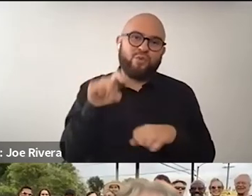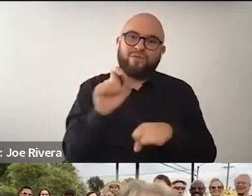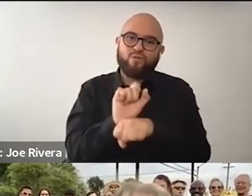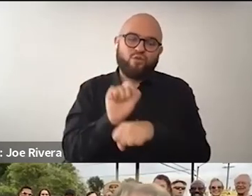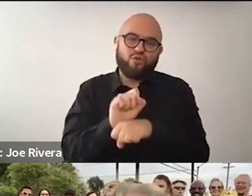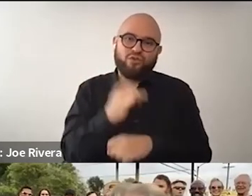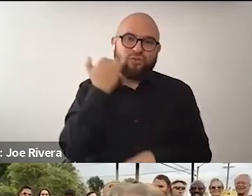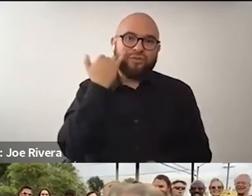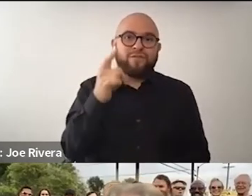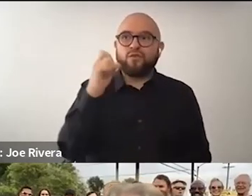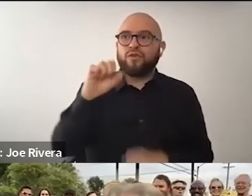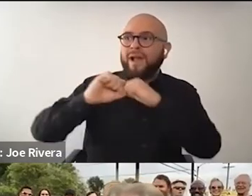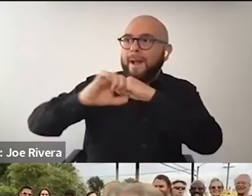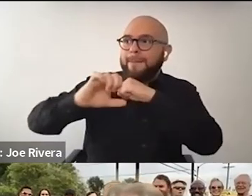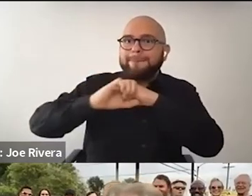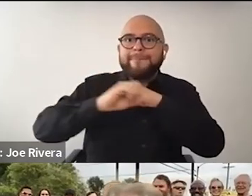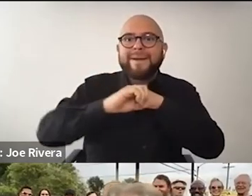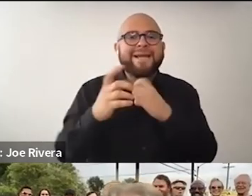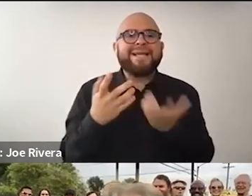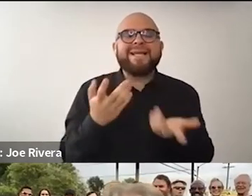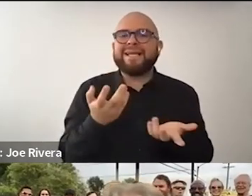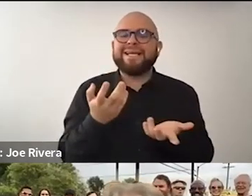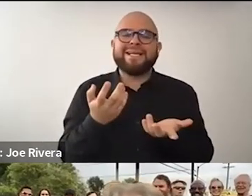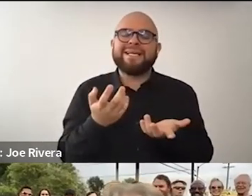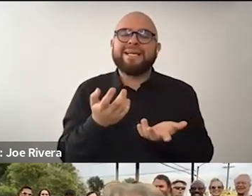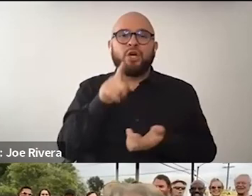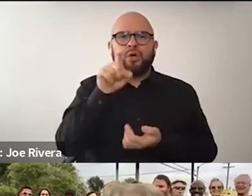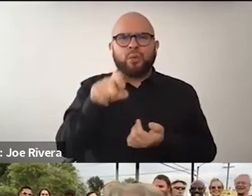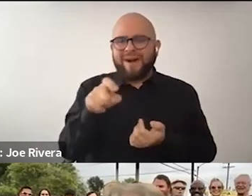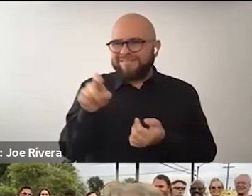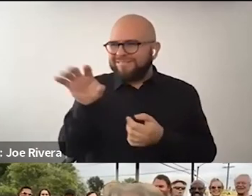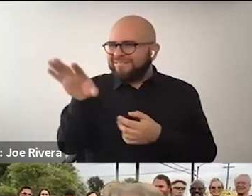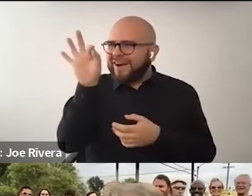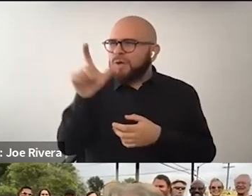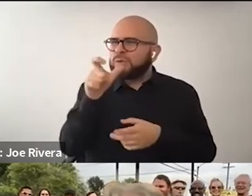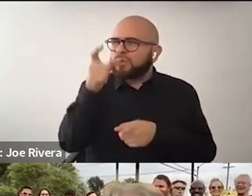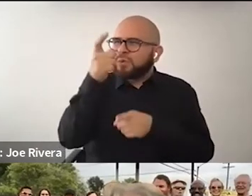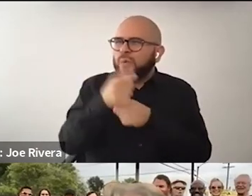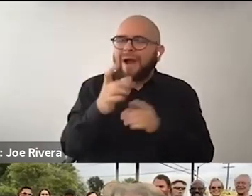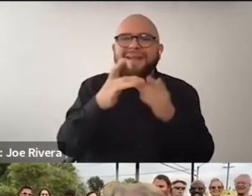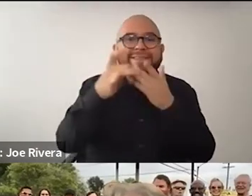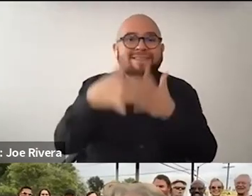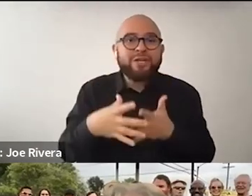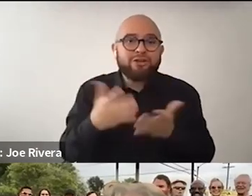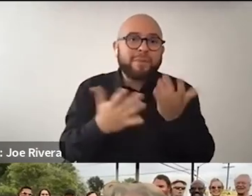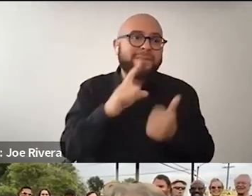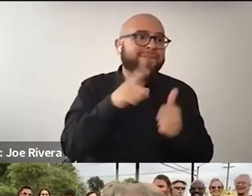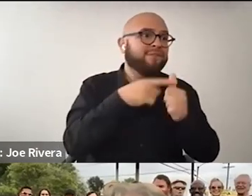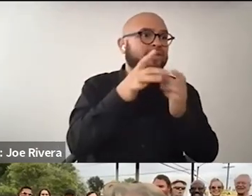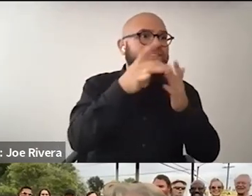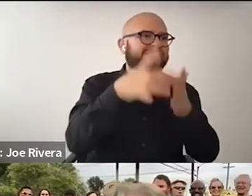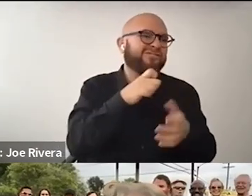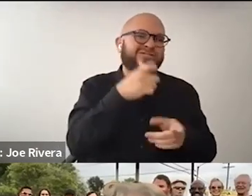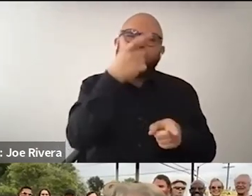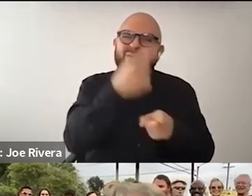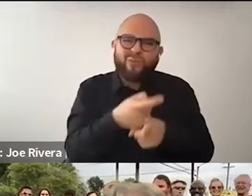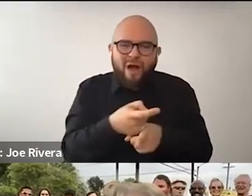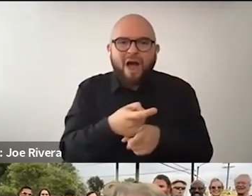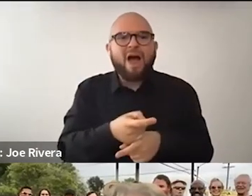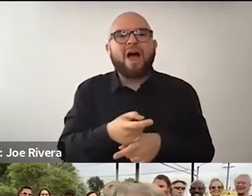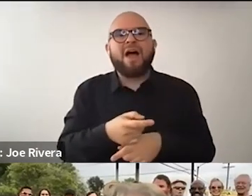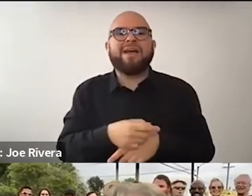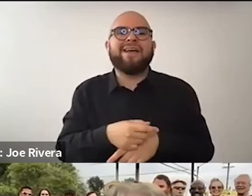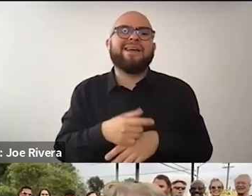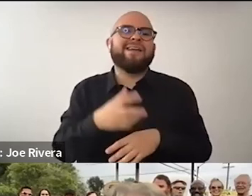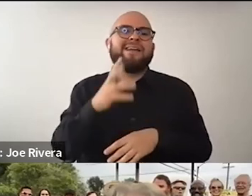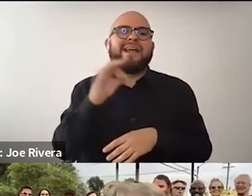pick the right leaders right away, or your first stress test, or getting people to take a survey or to sign up for something to find out